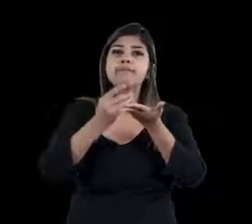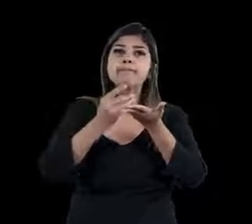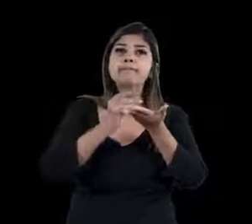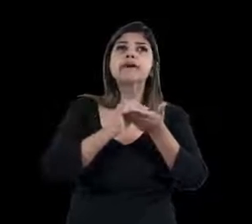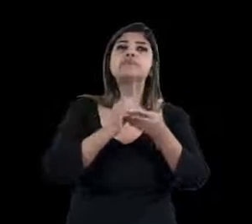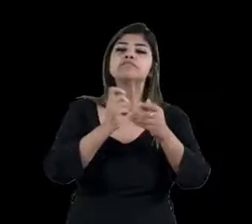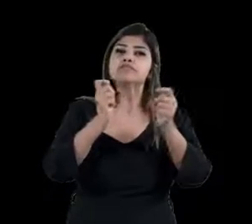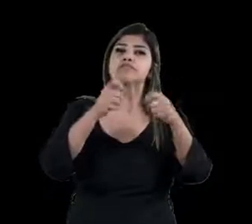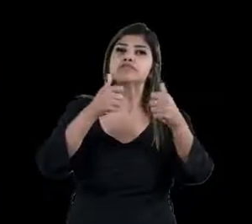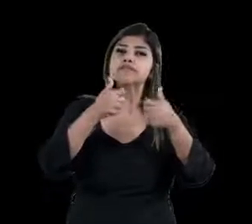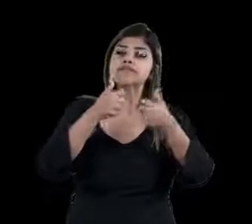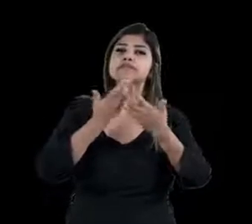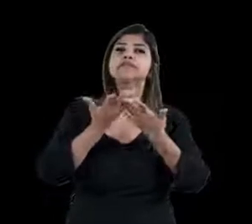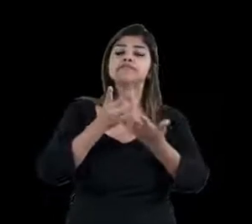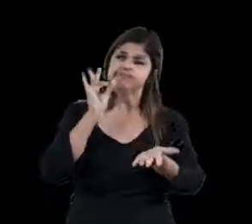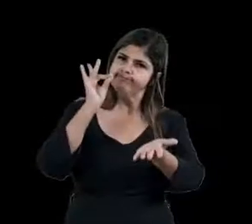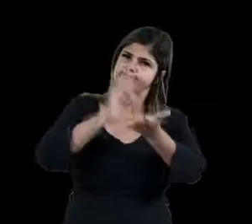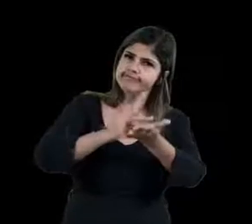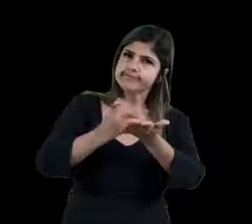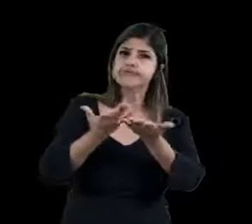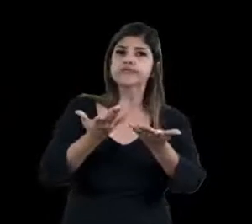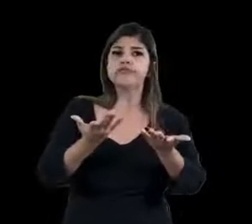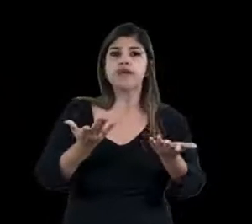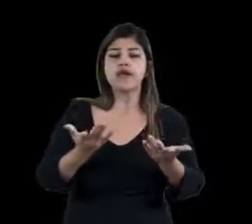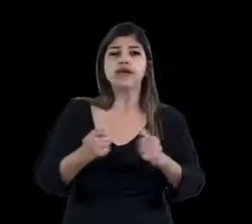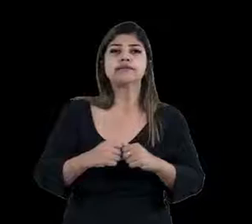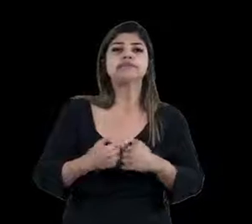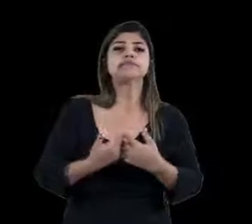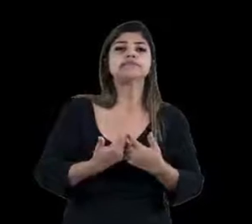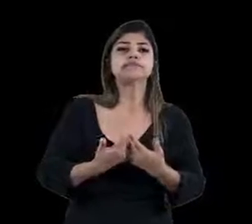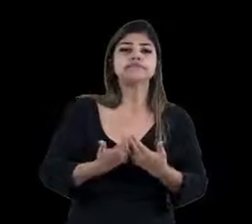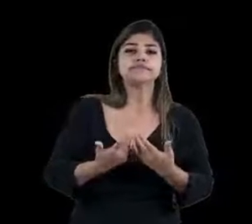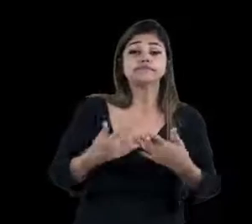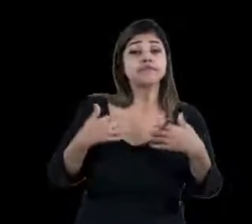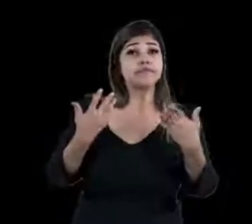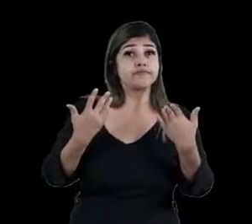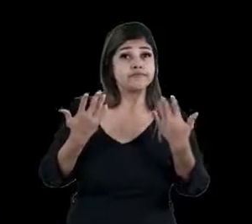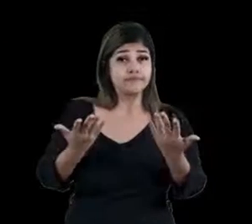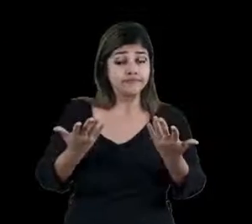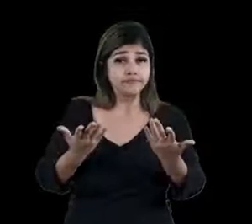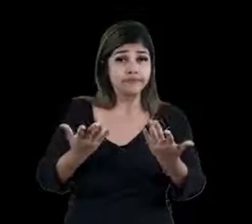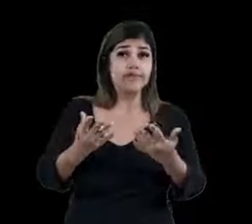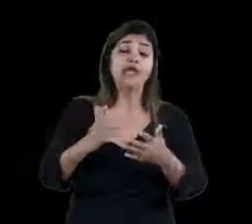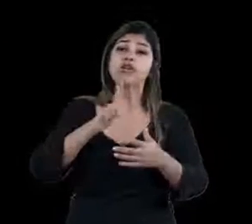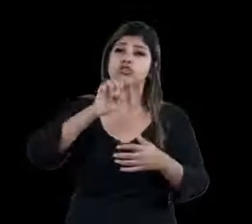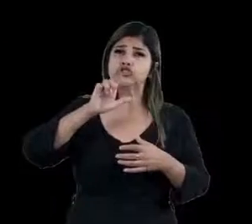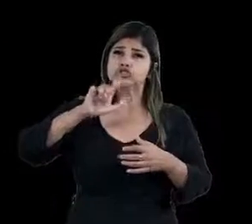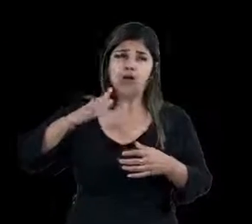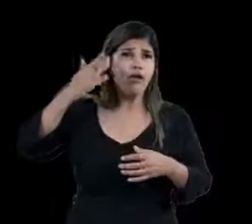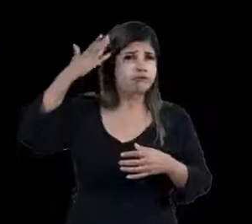Here, everything is represented in the most concrete way, so that it gets closer to a real